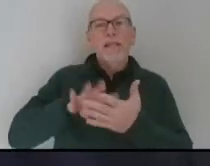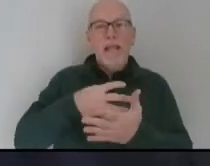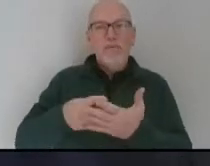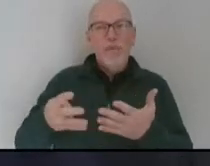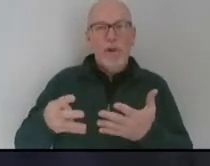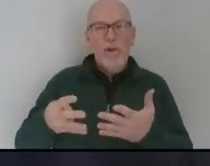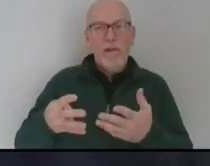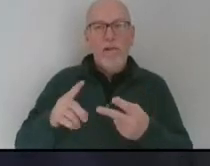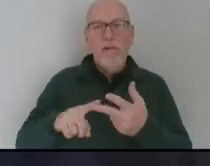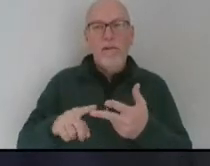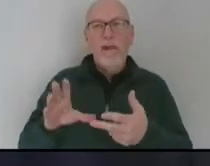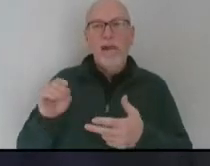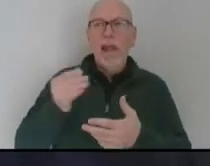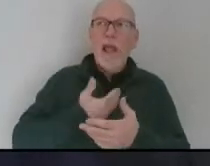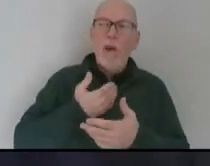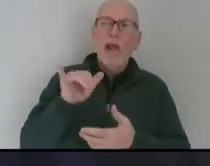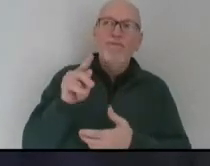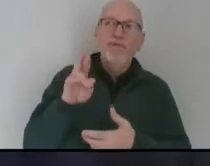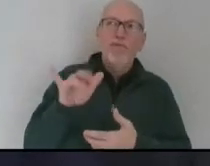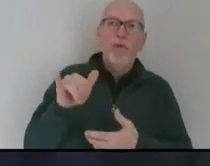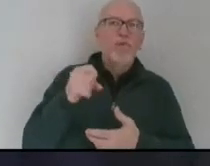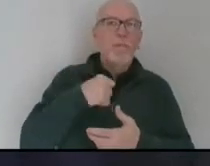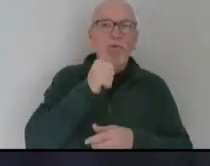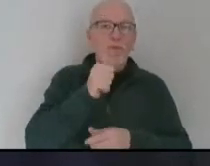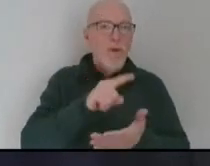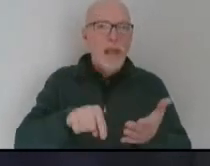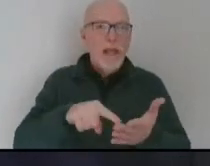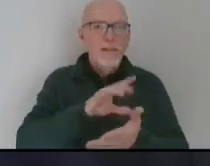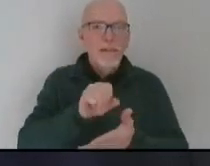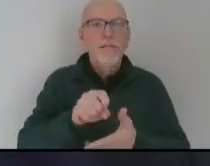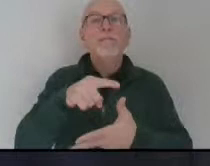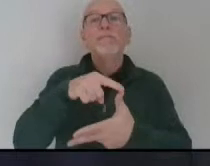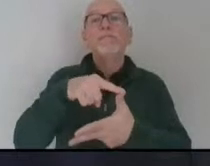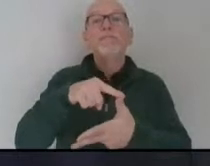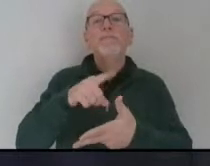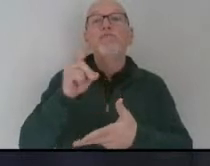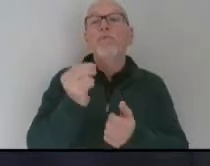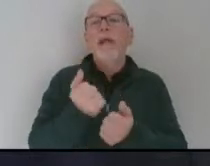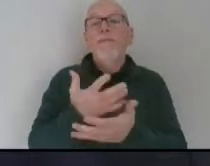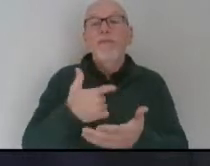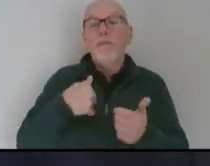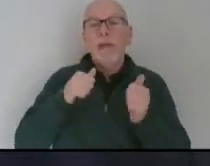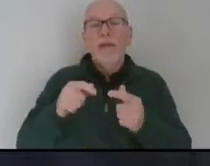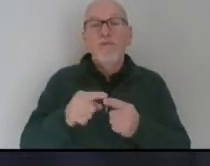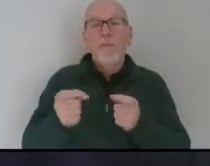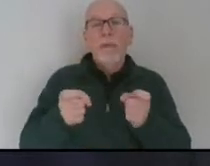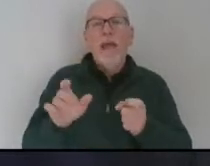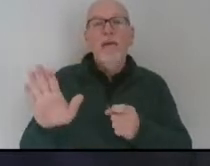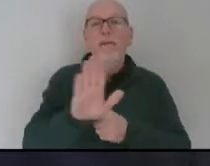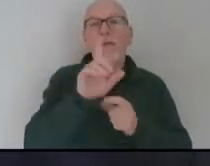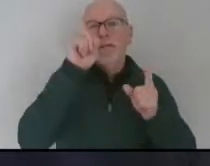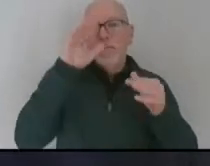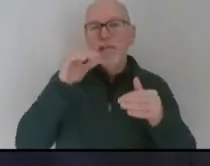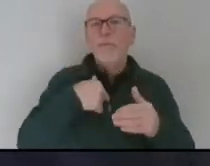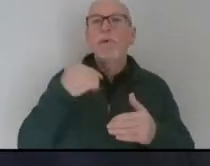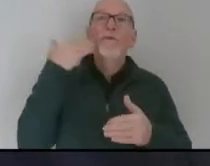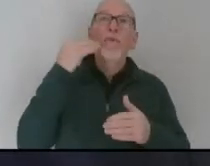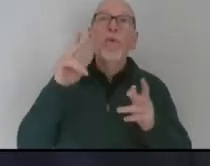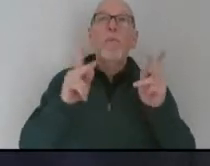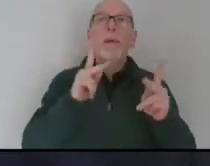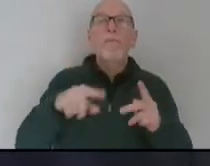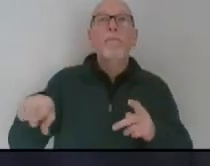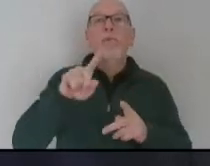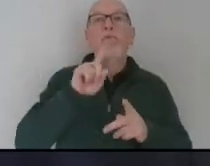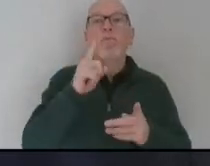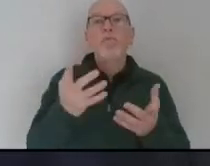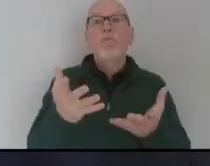our inventory so that doesn't happen. And number three is to do everything we can to help manage expectations because we know that Hoosiers really want